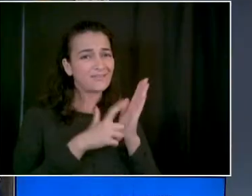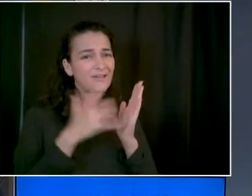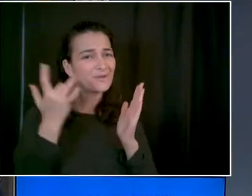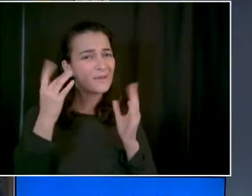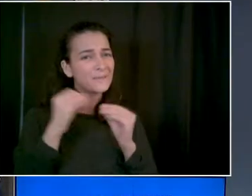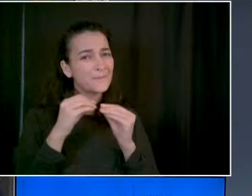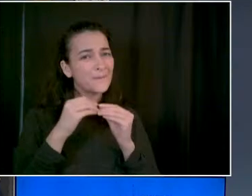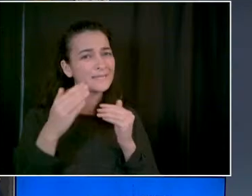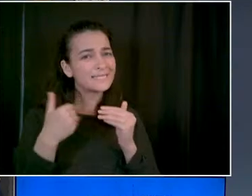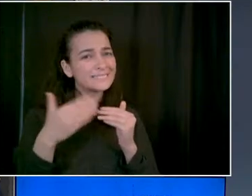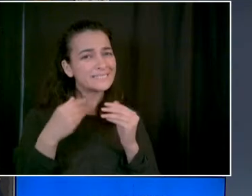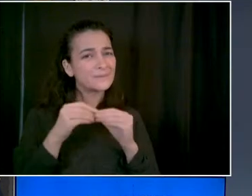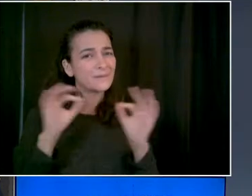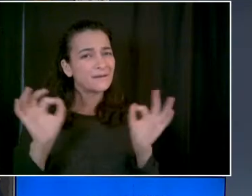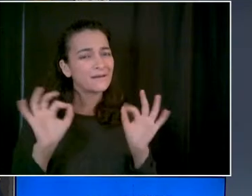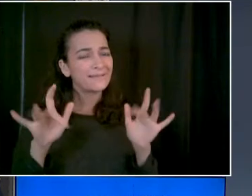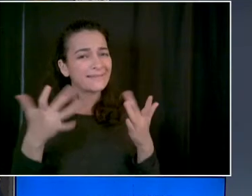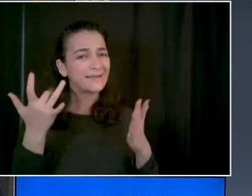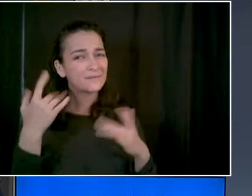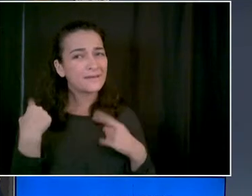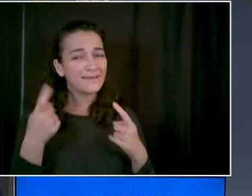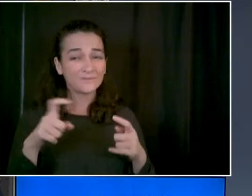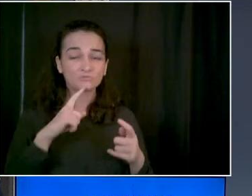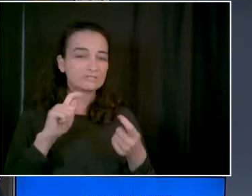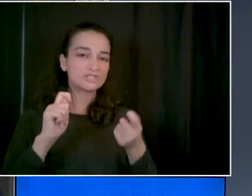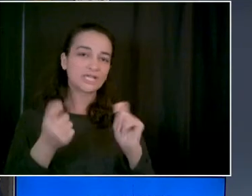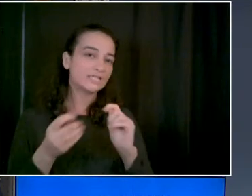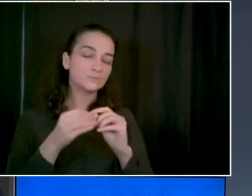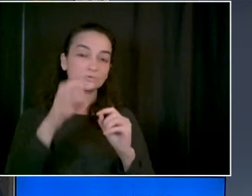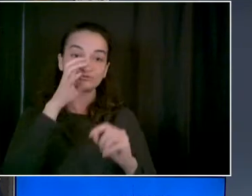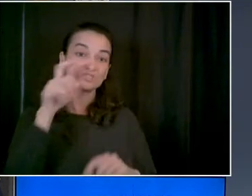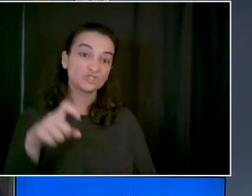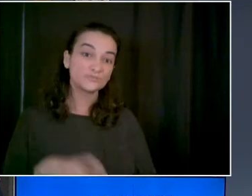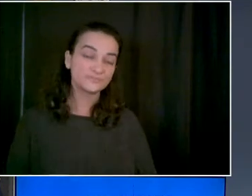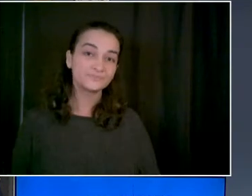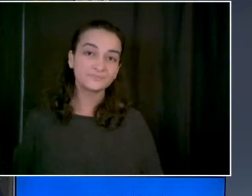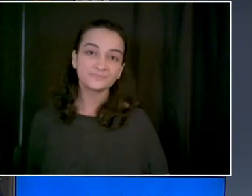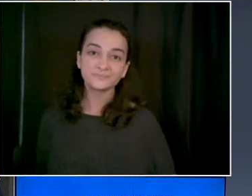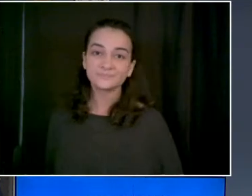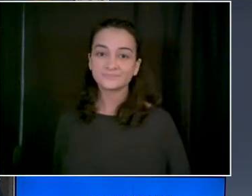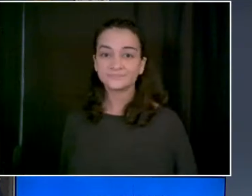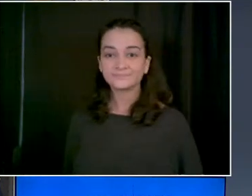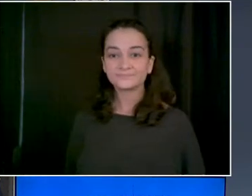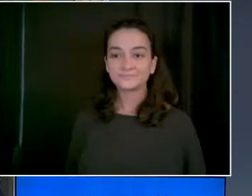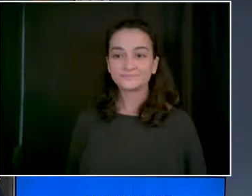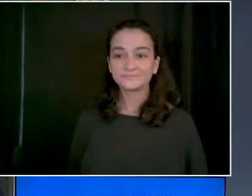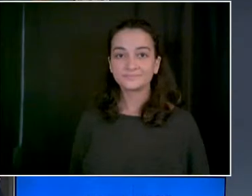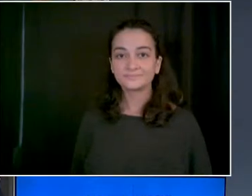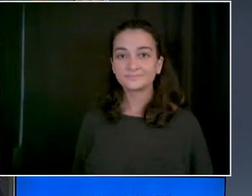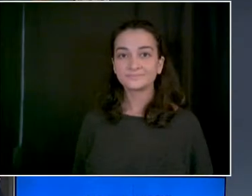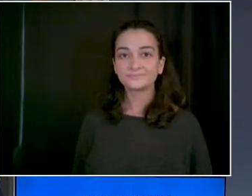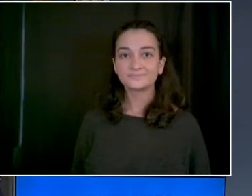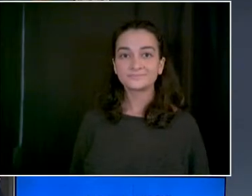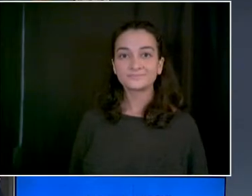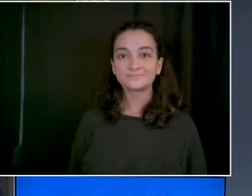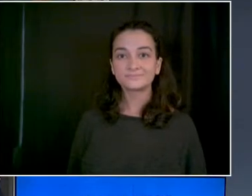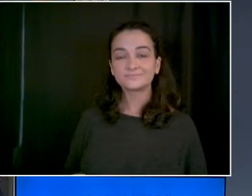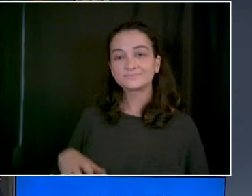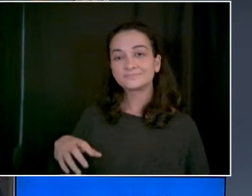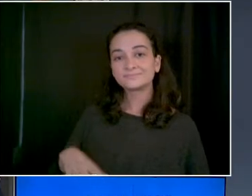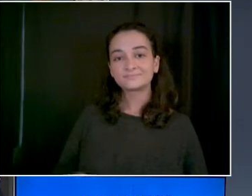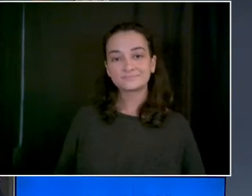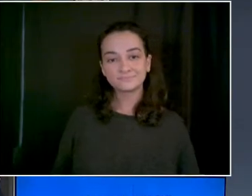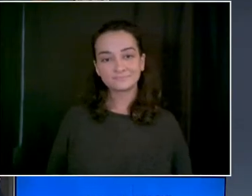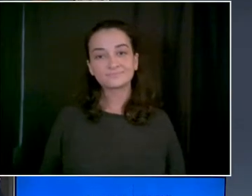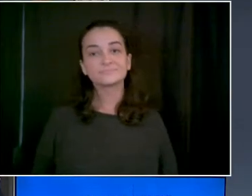up, Craig? So could you, maybe the police commissioner or any of the other police officials, explain how these teens who were arrested had a cell